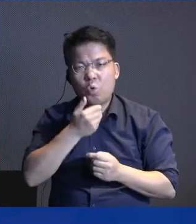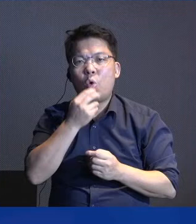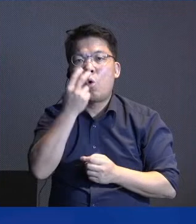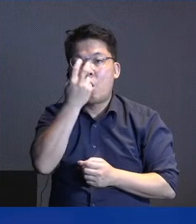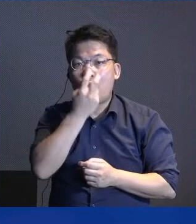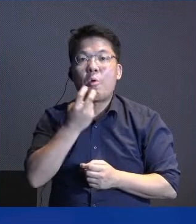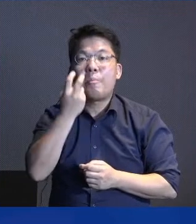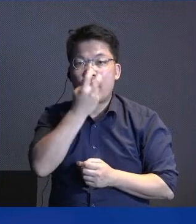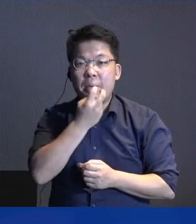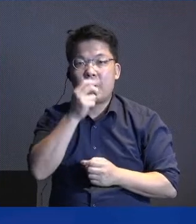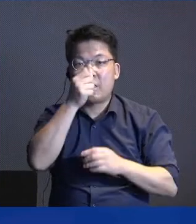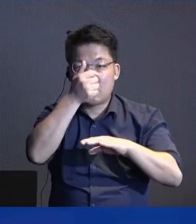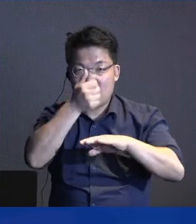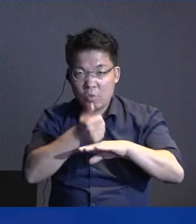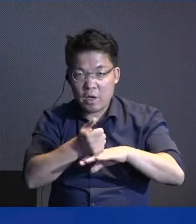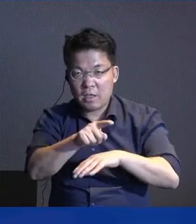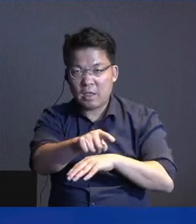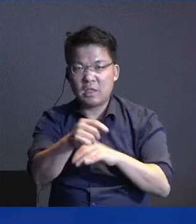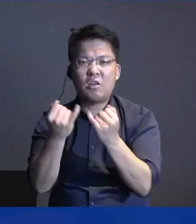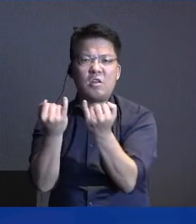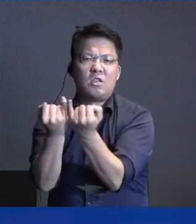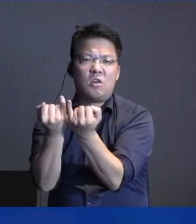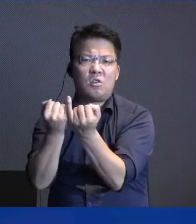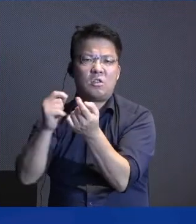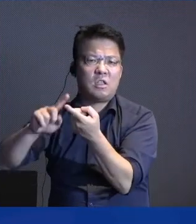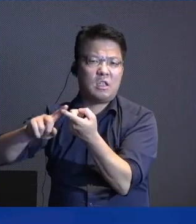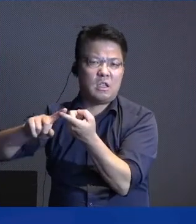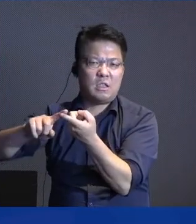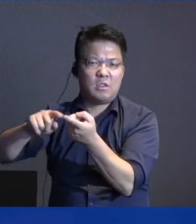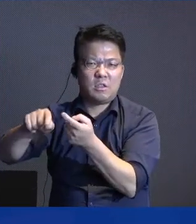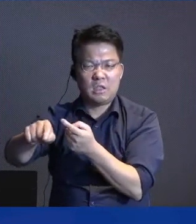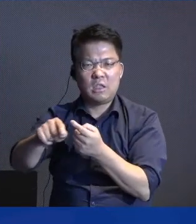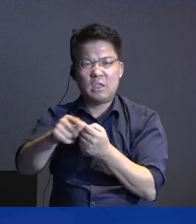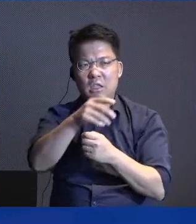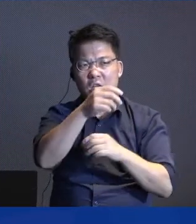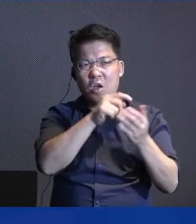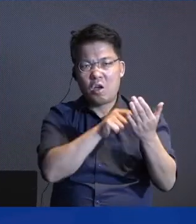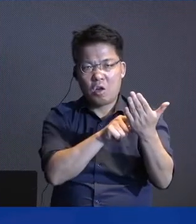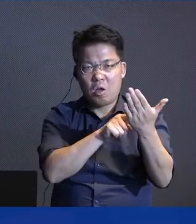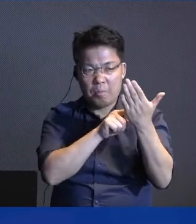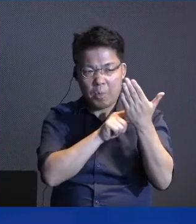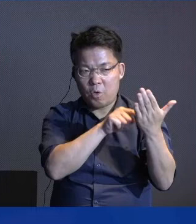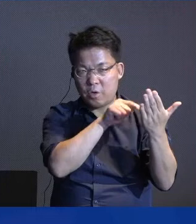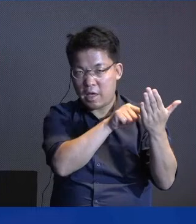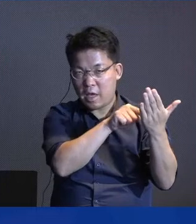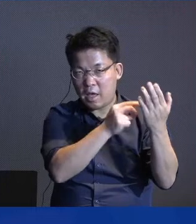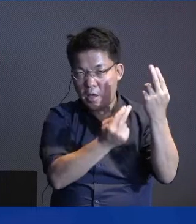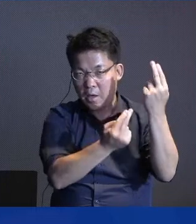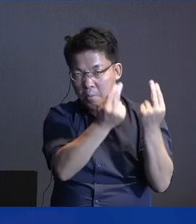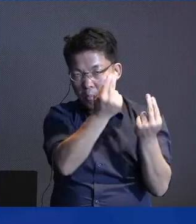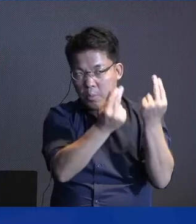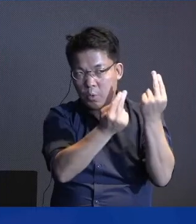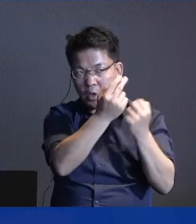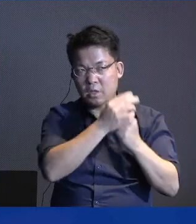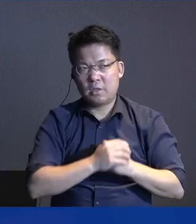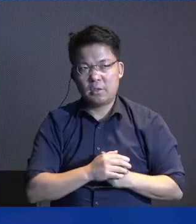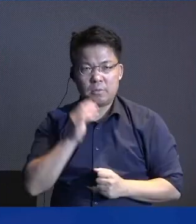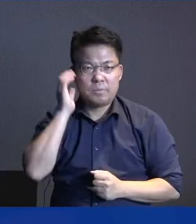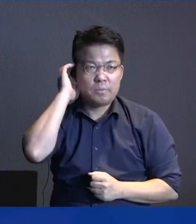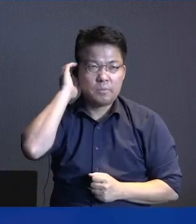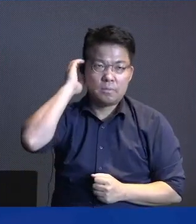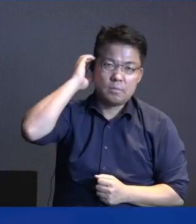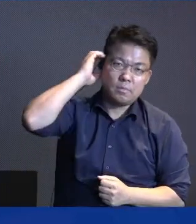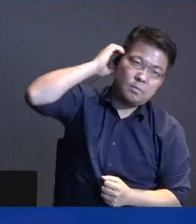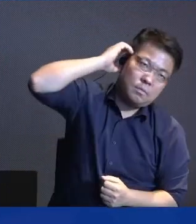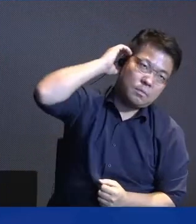this index as an important indication of considering seeking help or of actually seeking